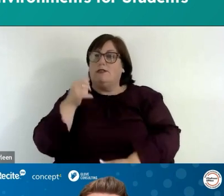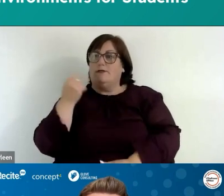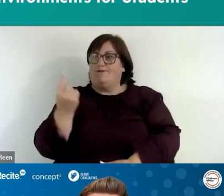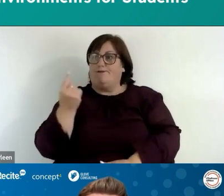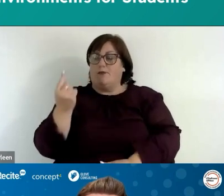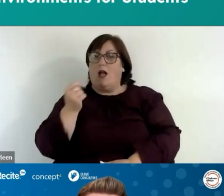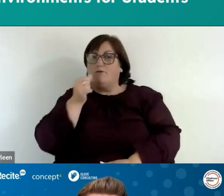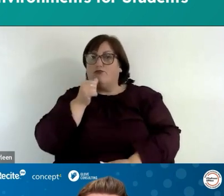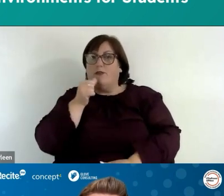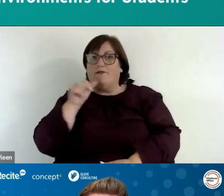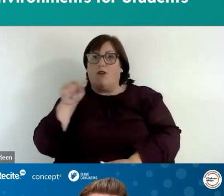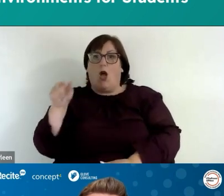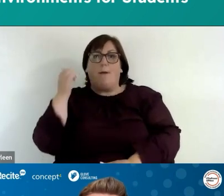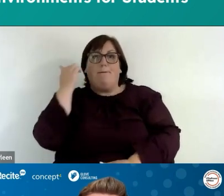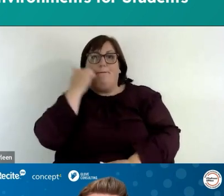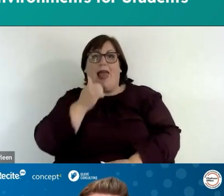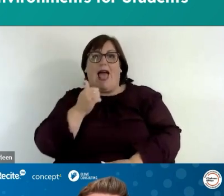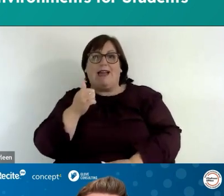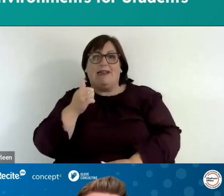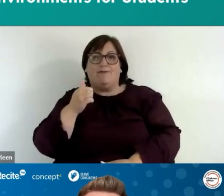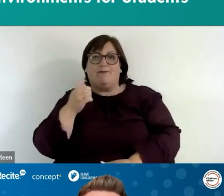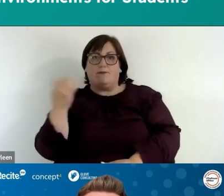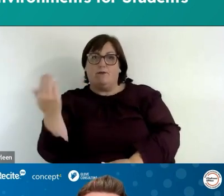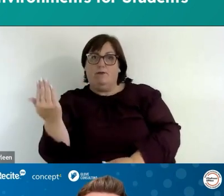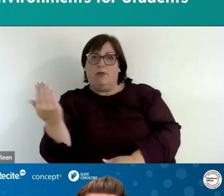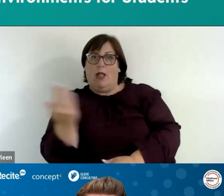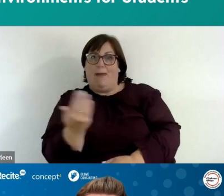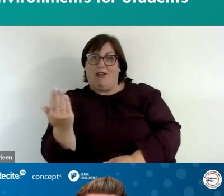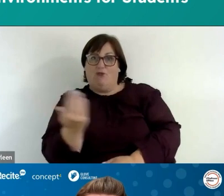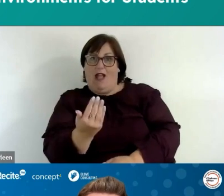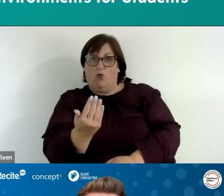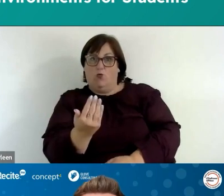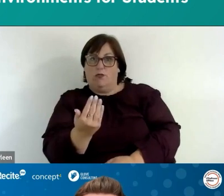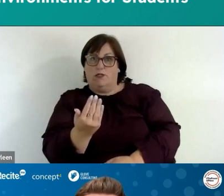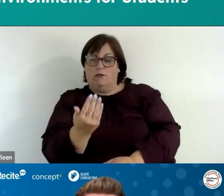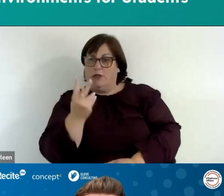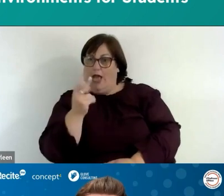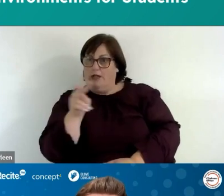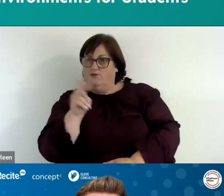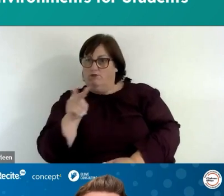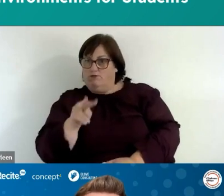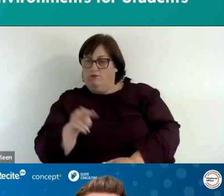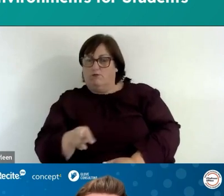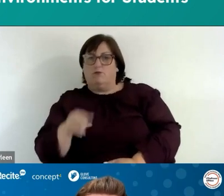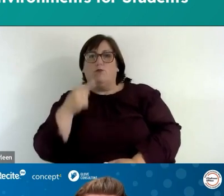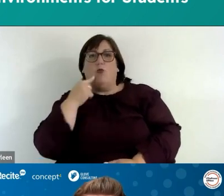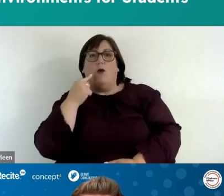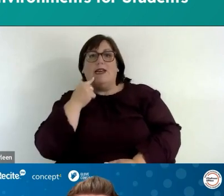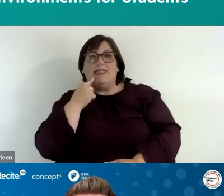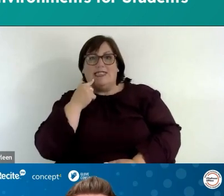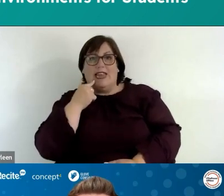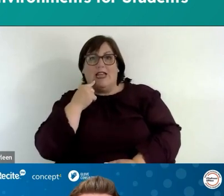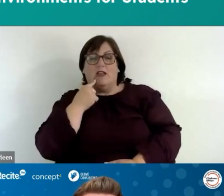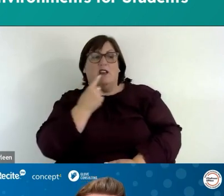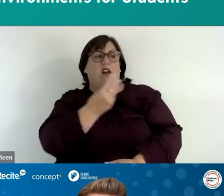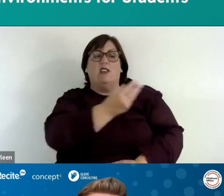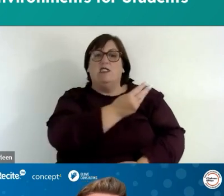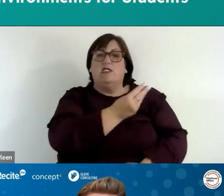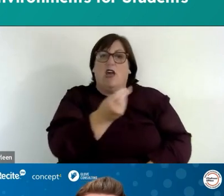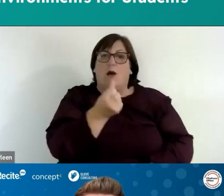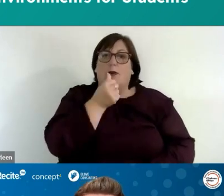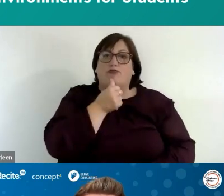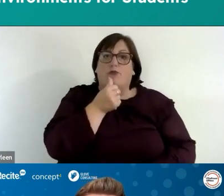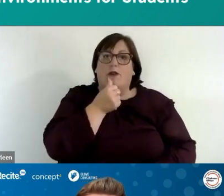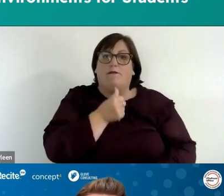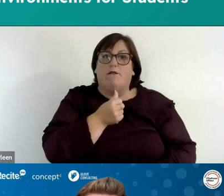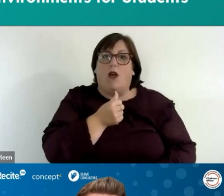we're mentioning in the facts and figures, someone might want to change it to a completely different language and have that language spoken out to them. So through